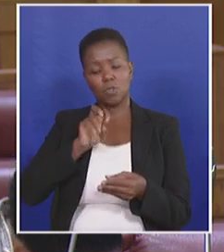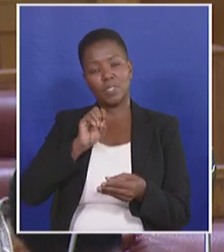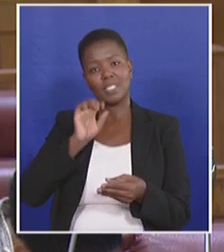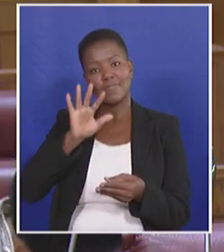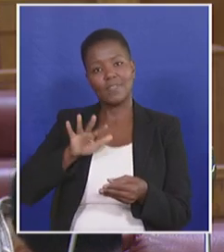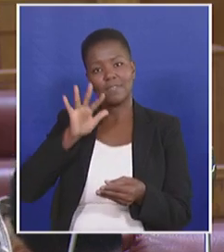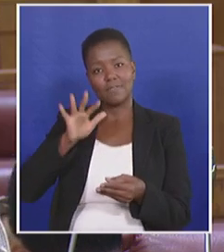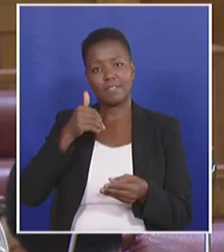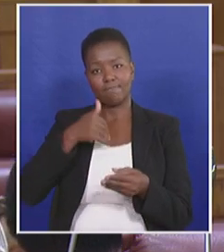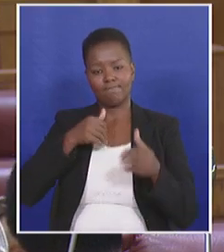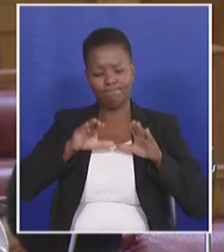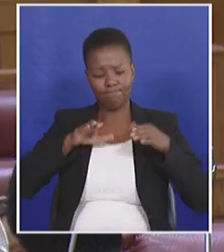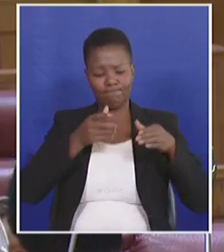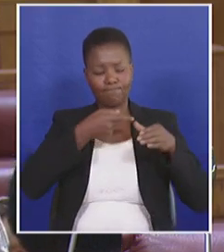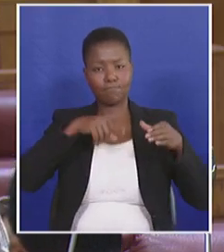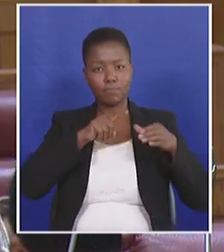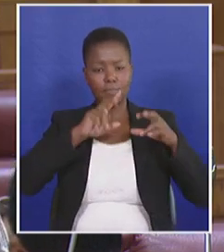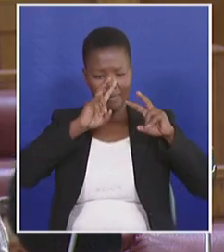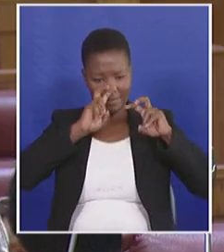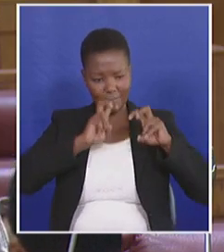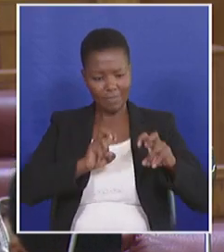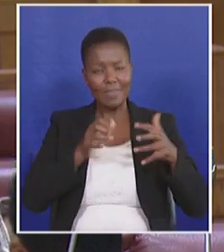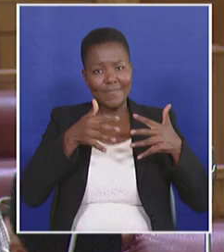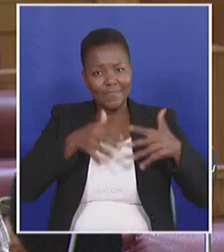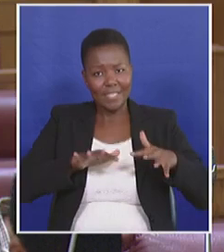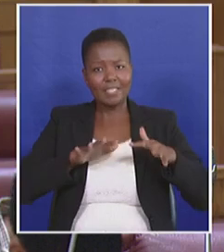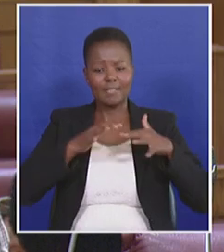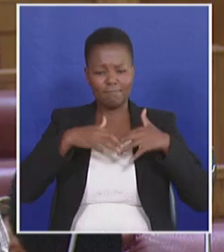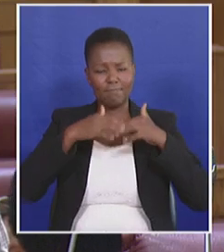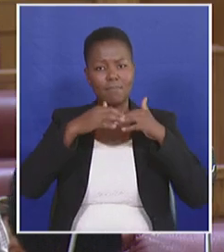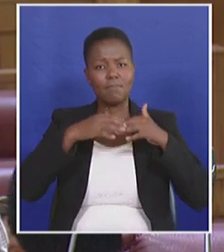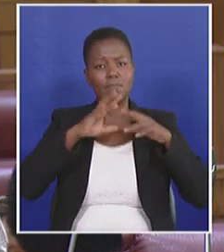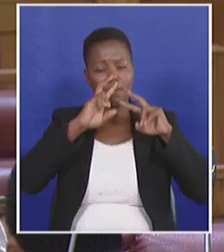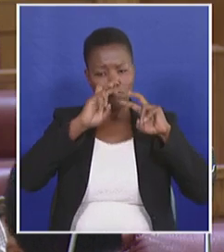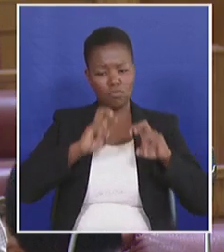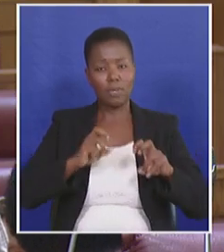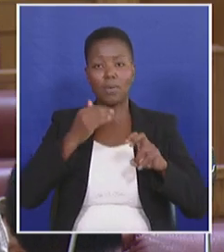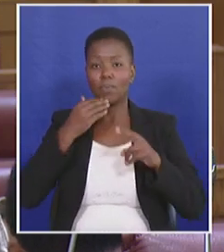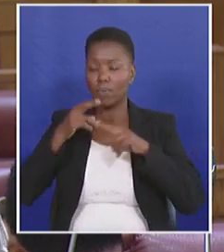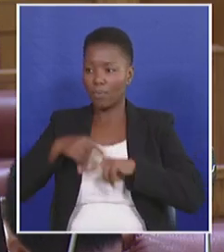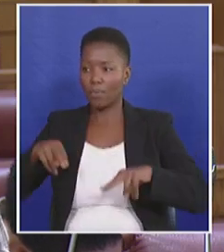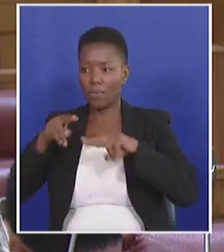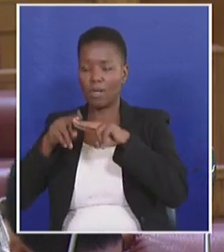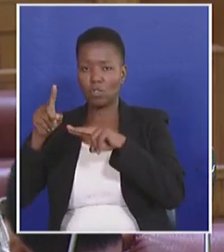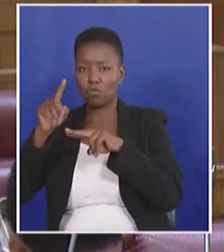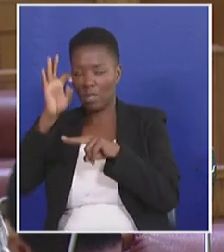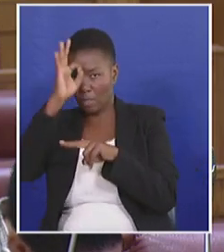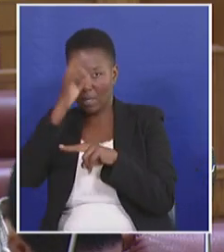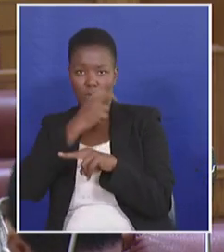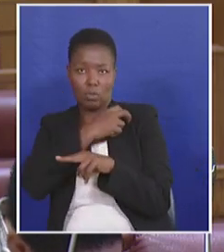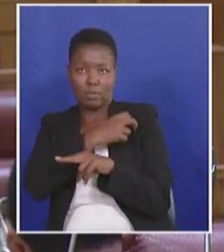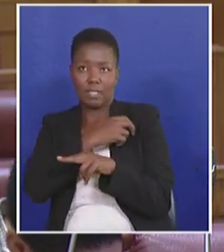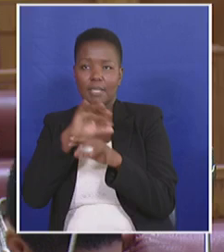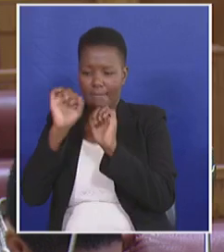Development, initiated a research project approved by the Acting National Commissioner of the South African Police Service to